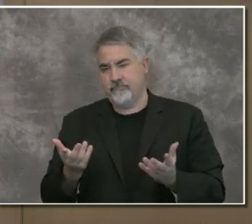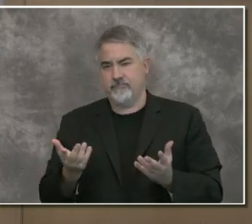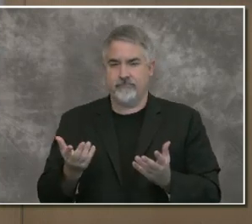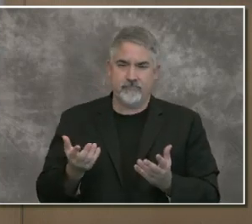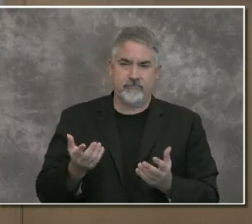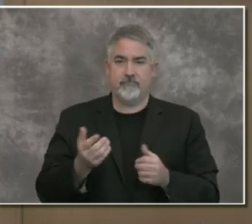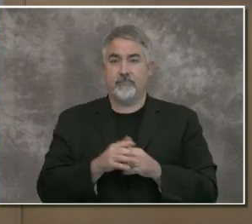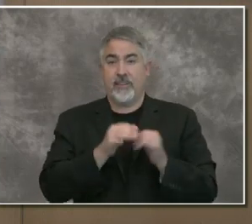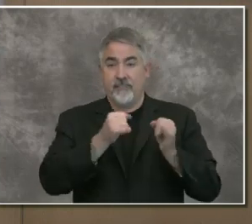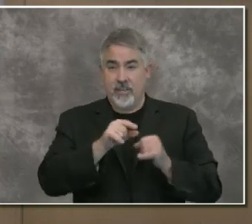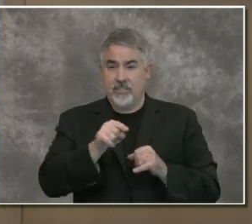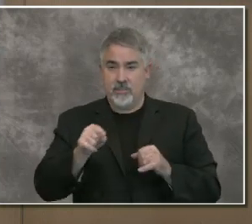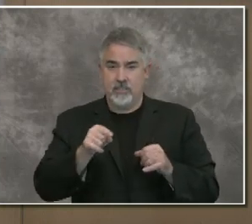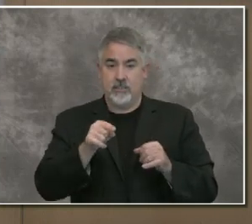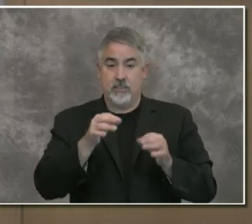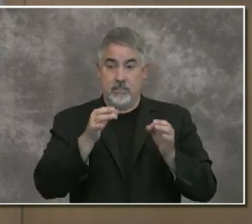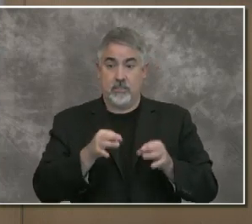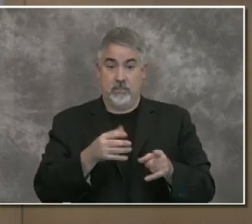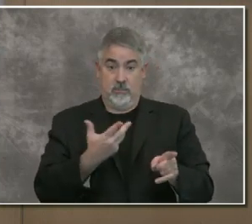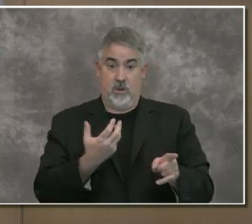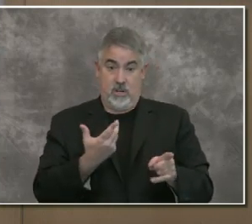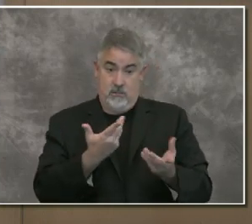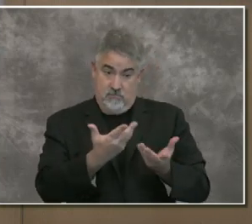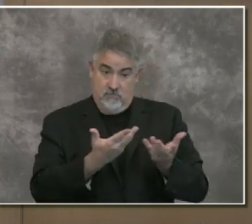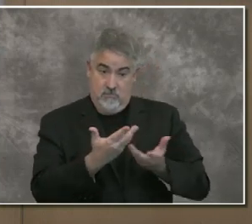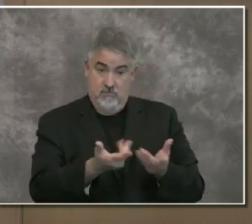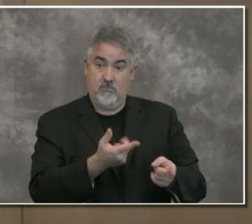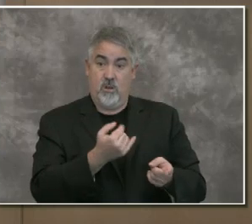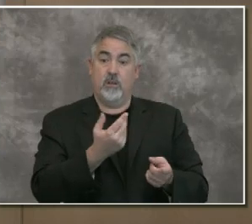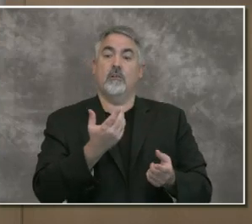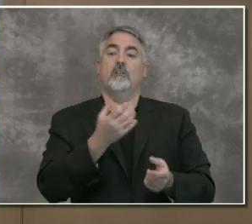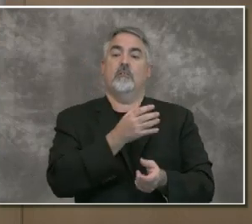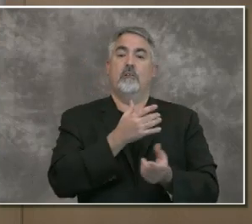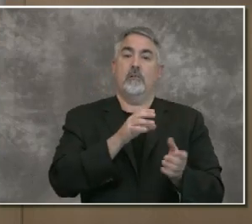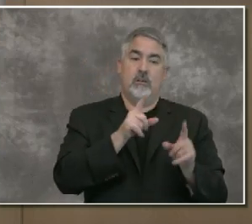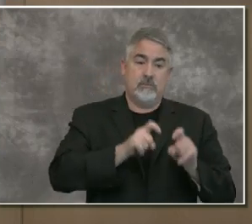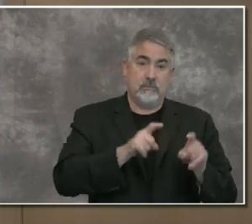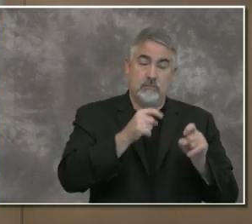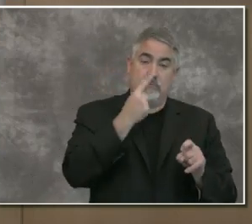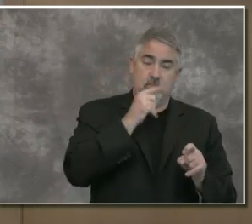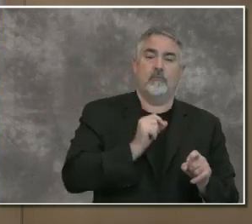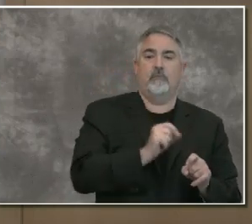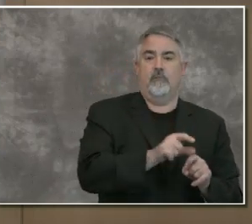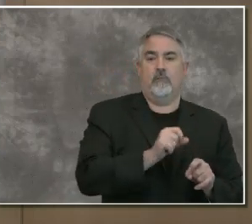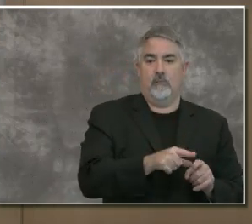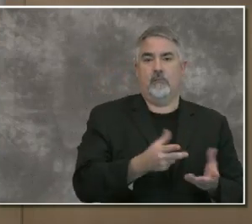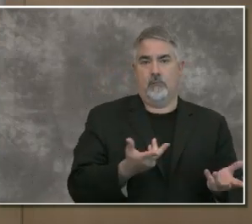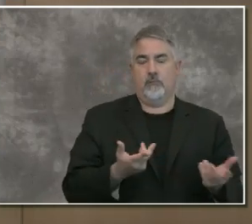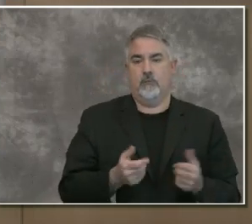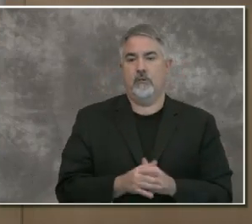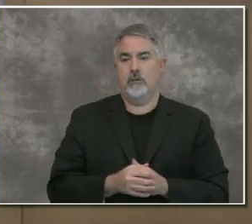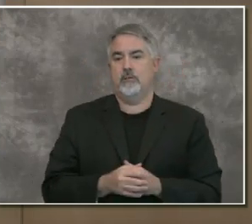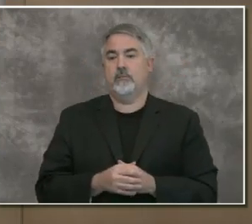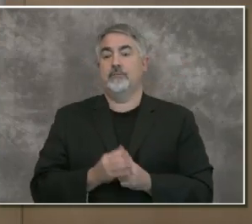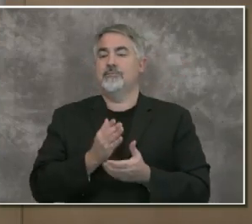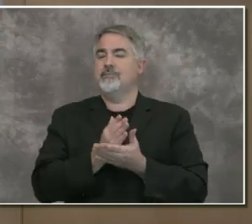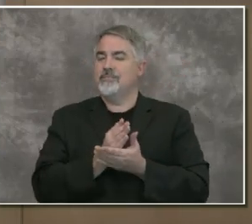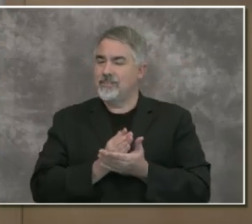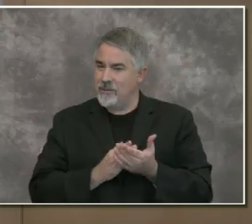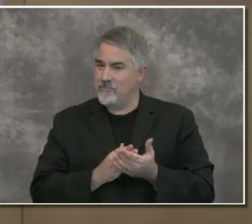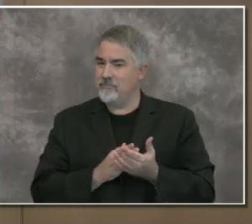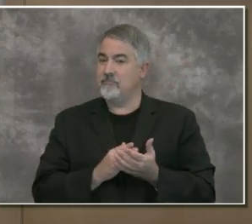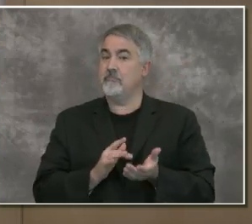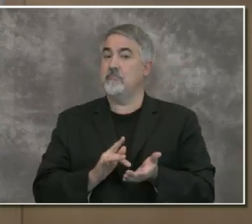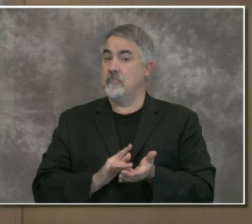individual decisions that are made by clinicians. I can tell you that there are some medications